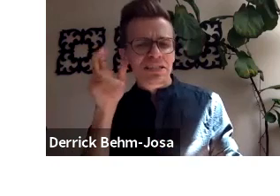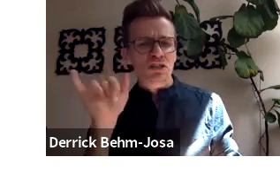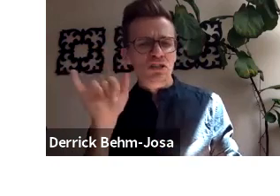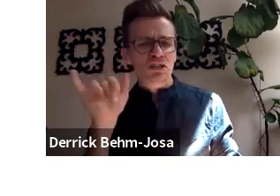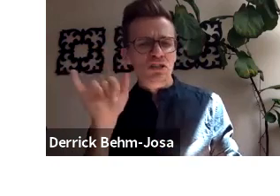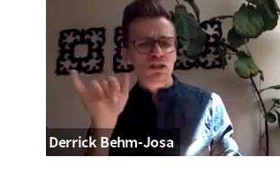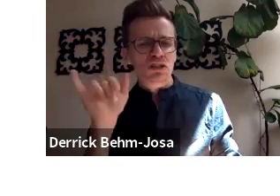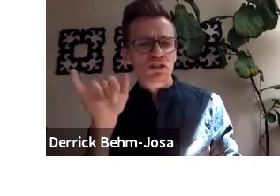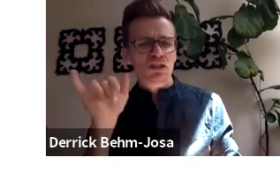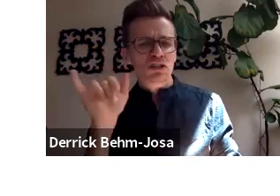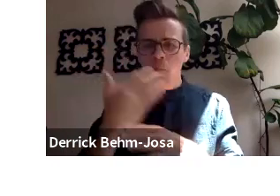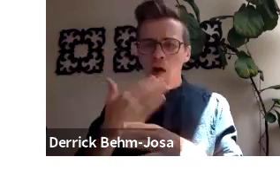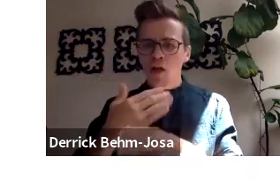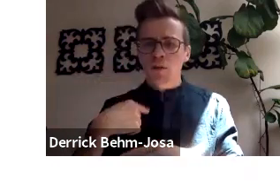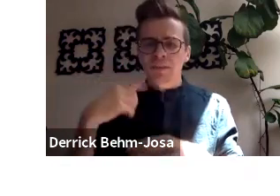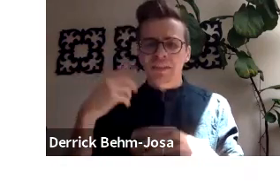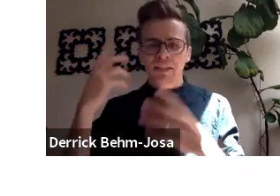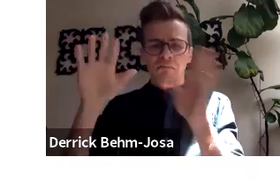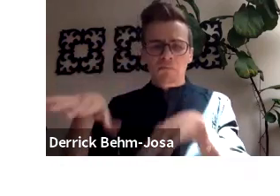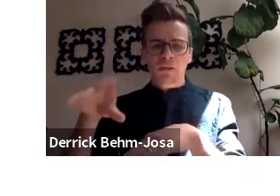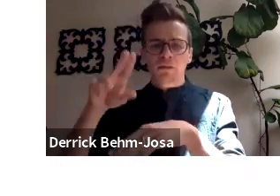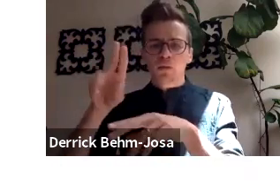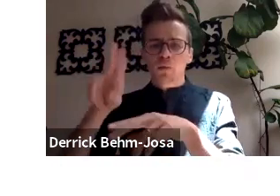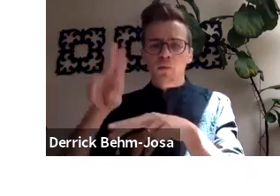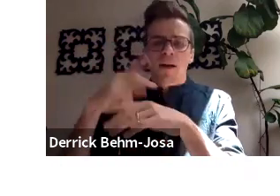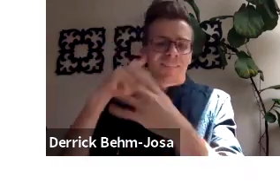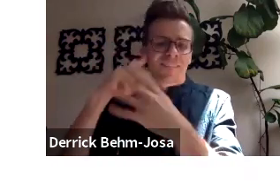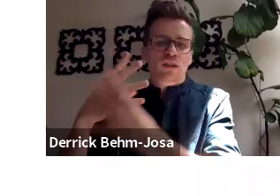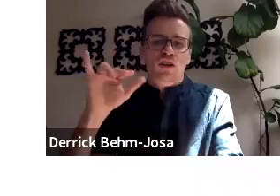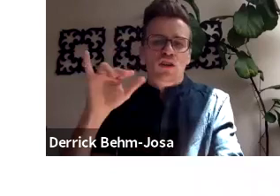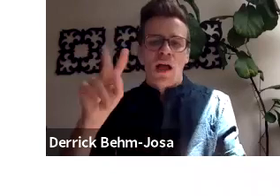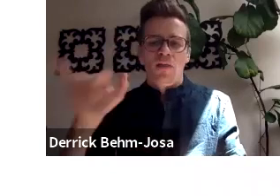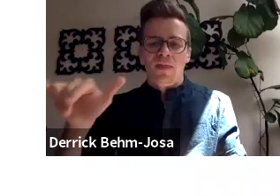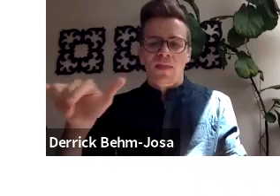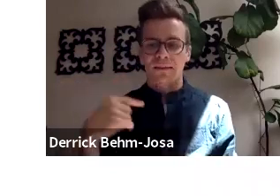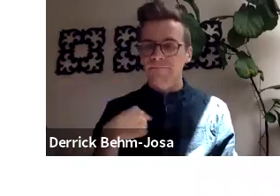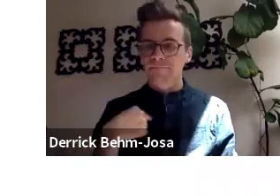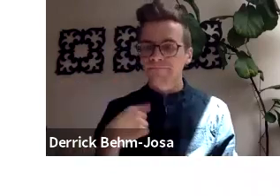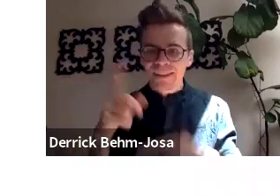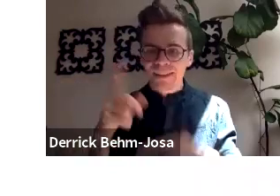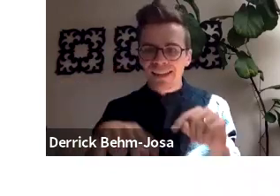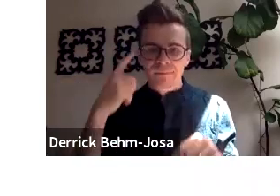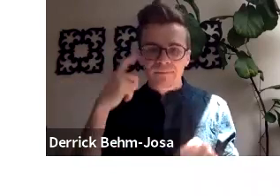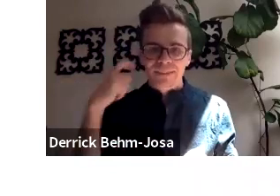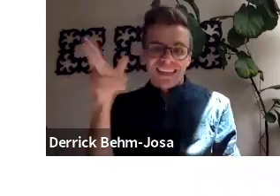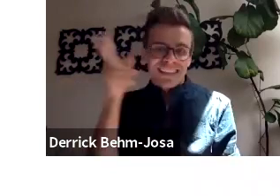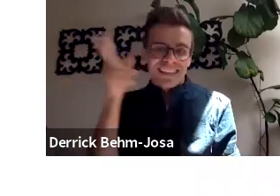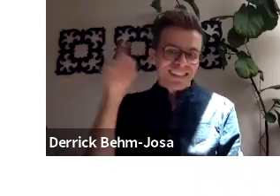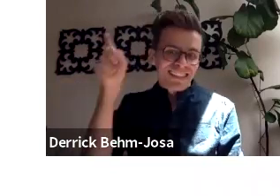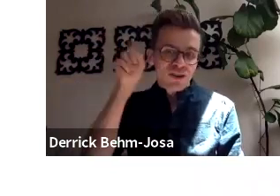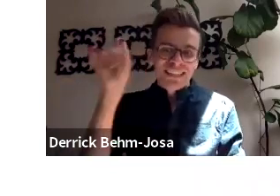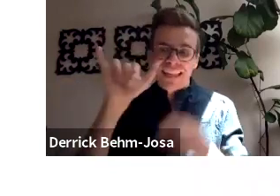second, pause, and then he was able to recognize that he heard the refrigerator humming, but he's able to filter it out easily, where